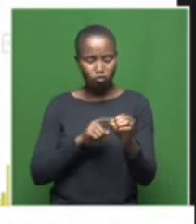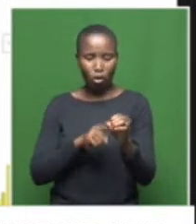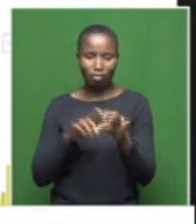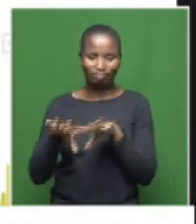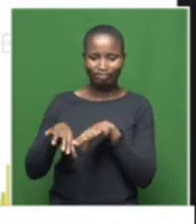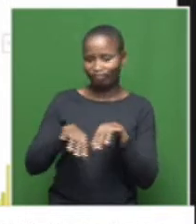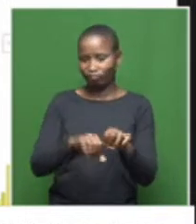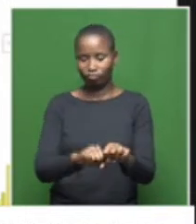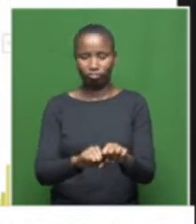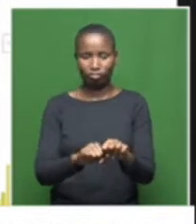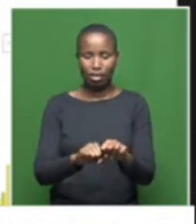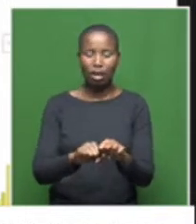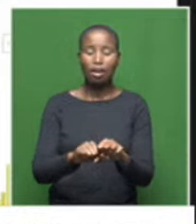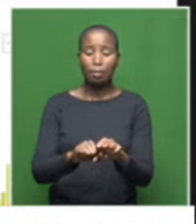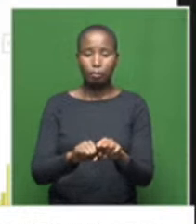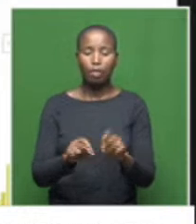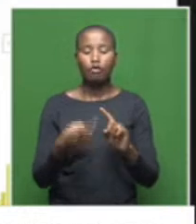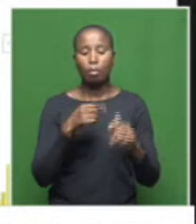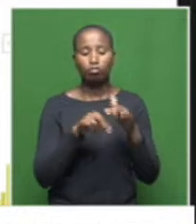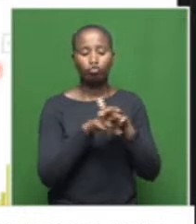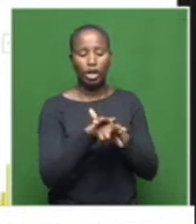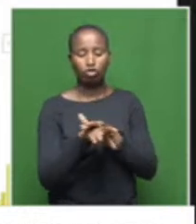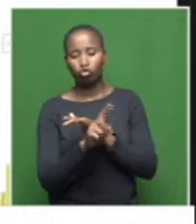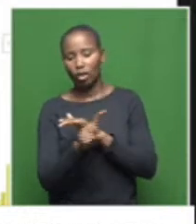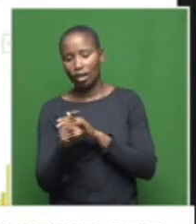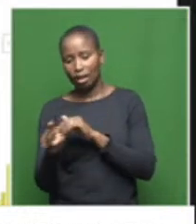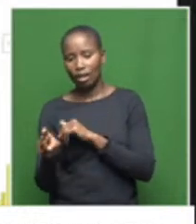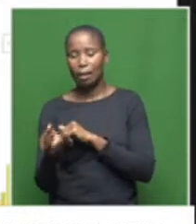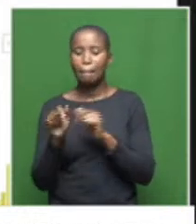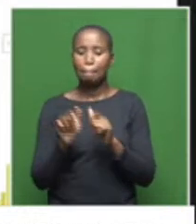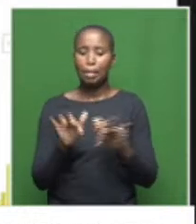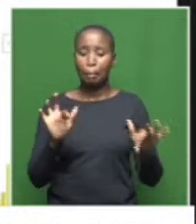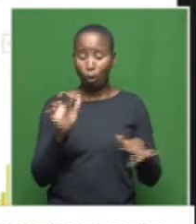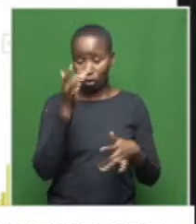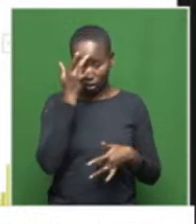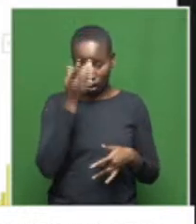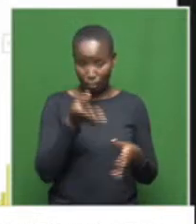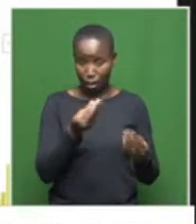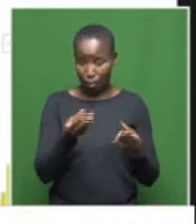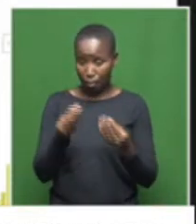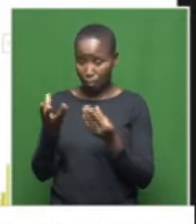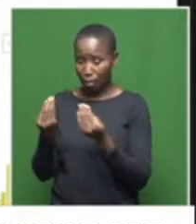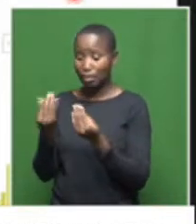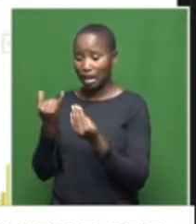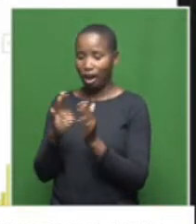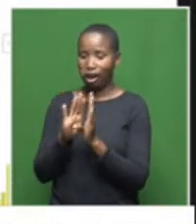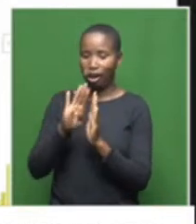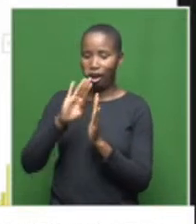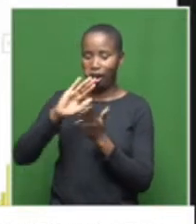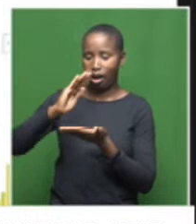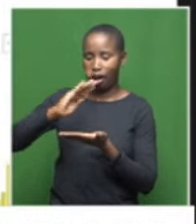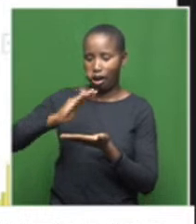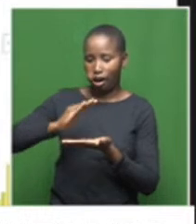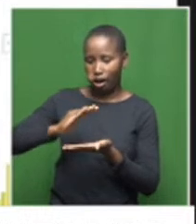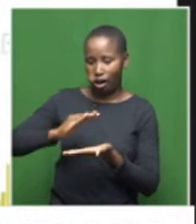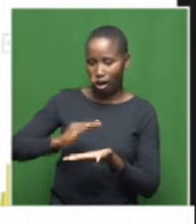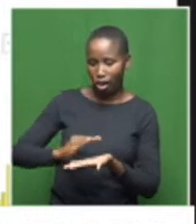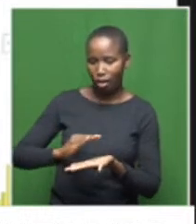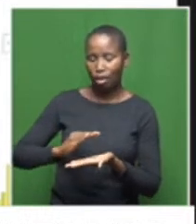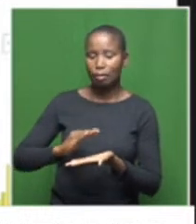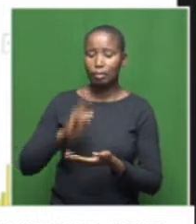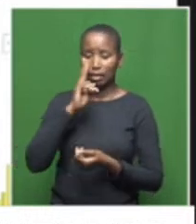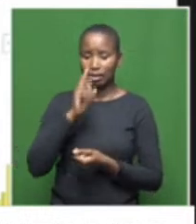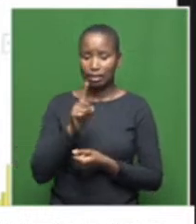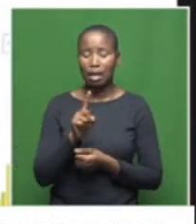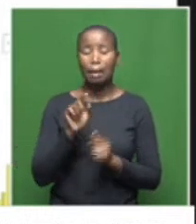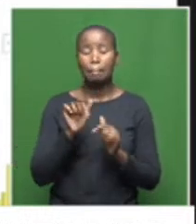in all regions, the number of cases of infections are coming down. And here you can see just in terms of